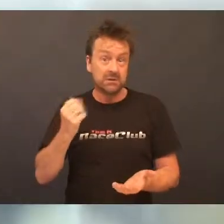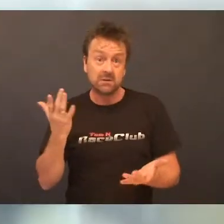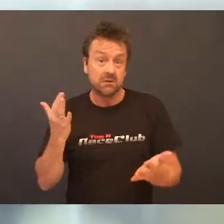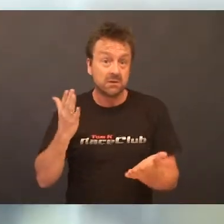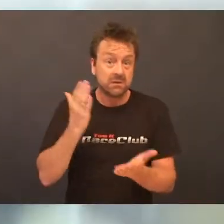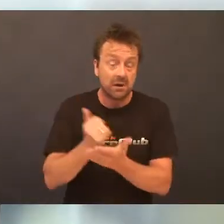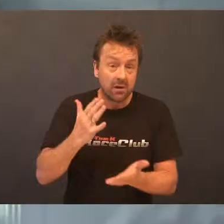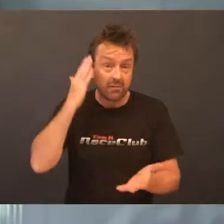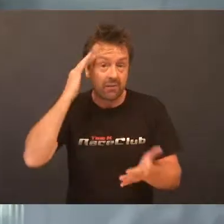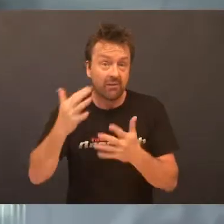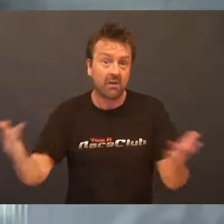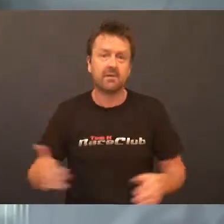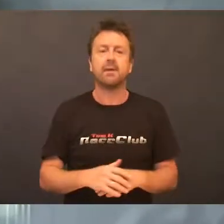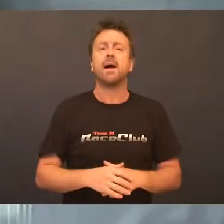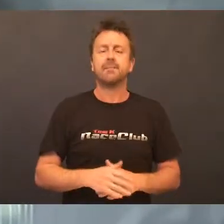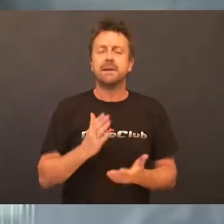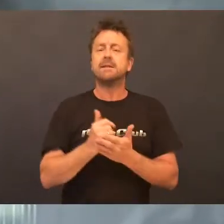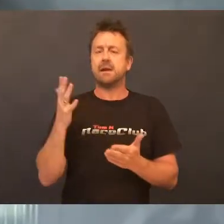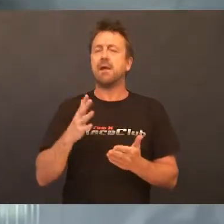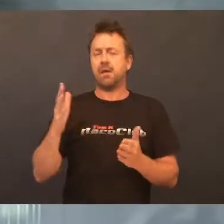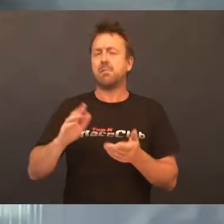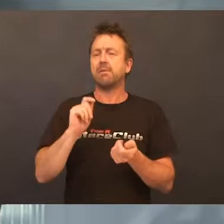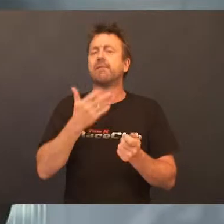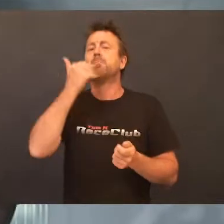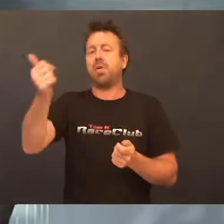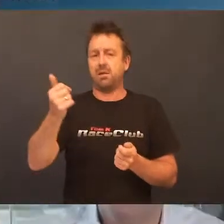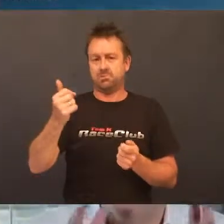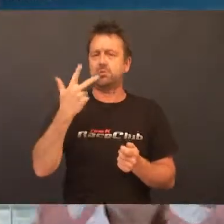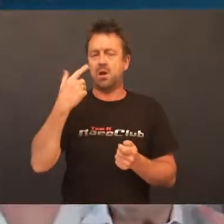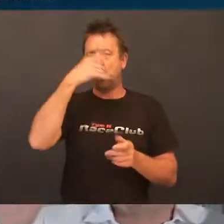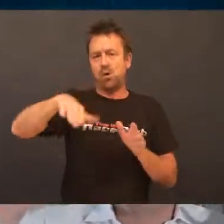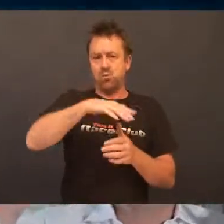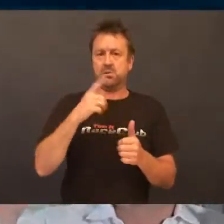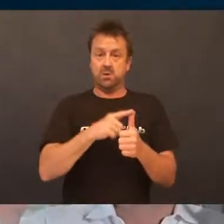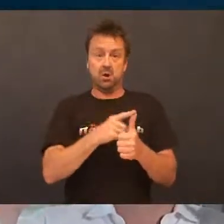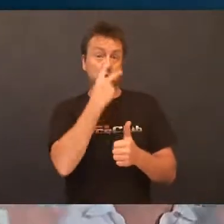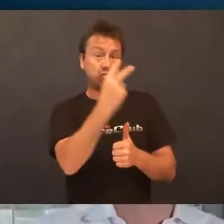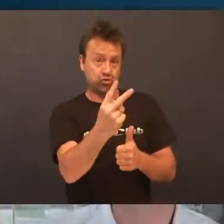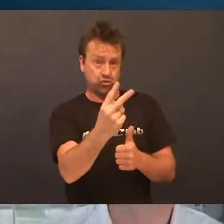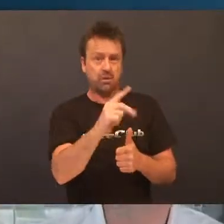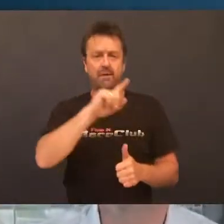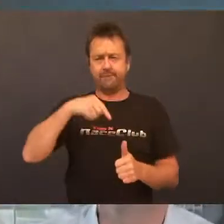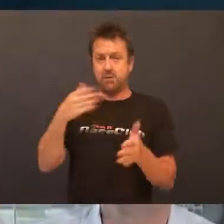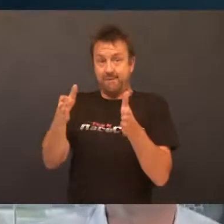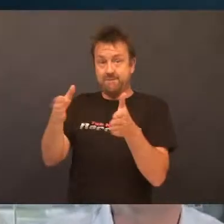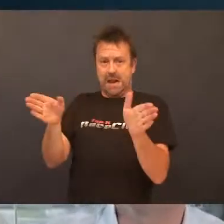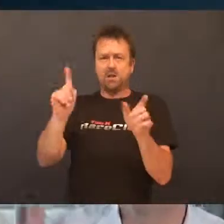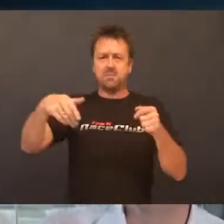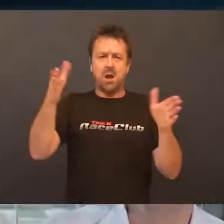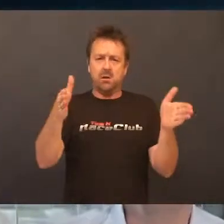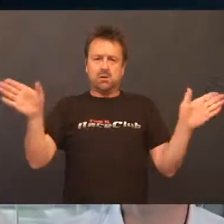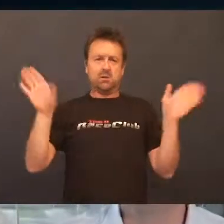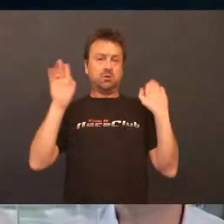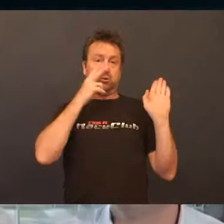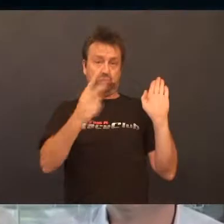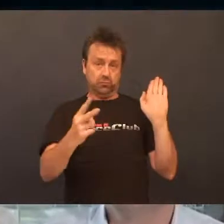Safety? The safety has been improved in 3 major areas. The visibility. We've increased the driver's angle of vision so